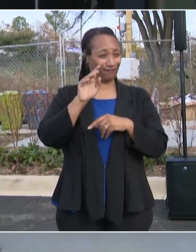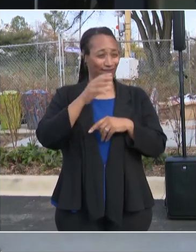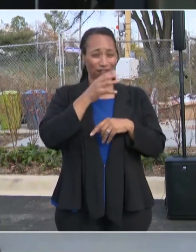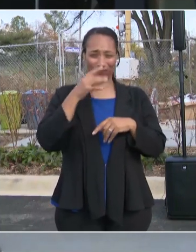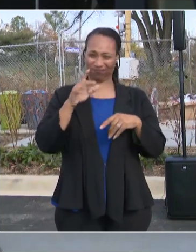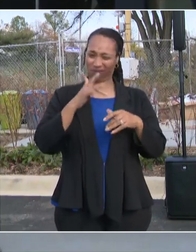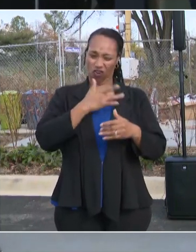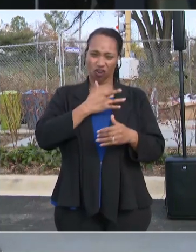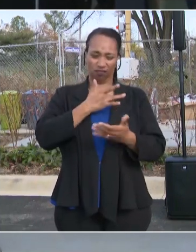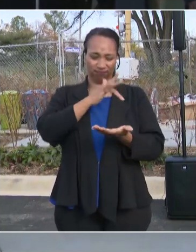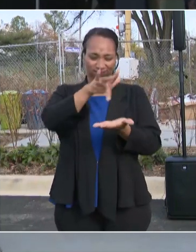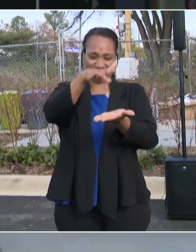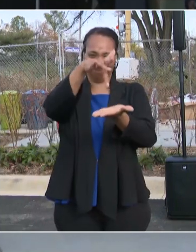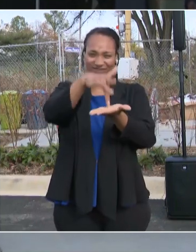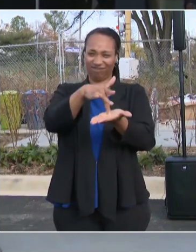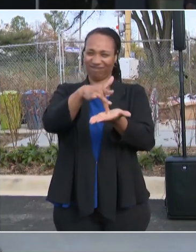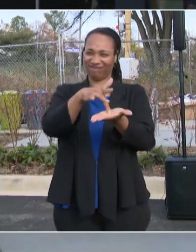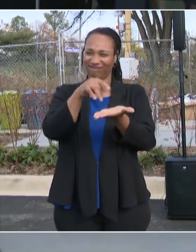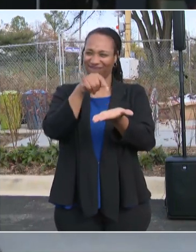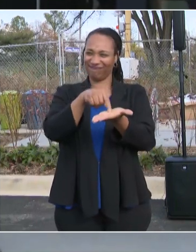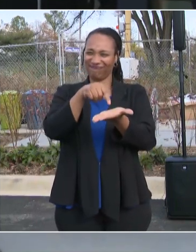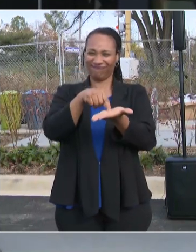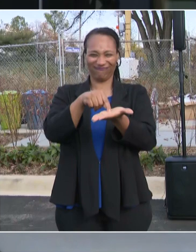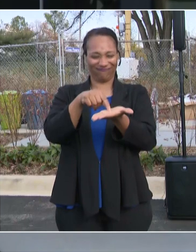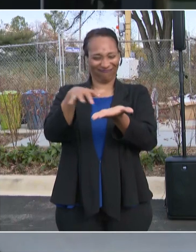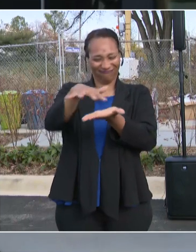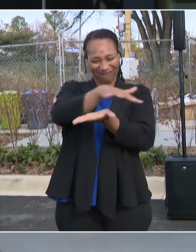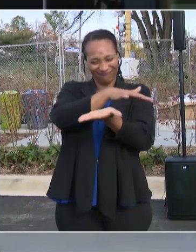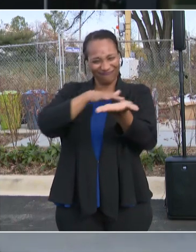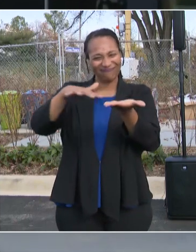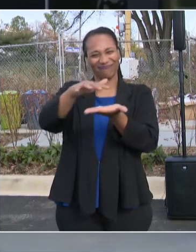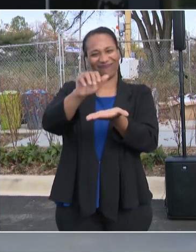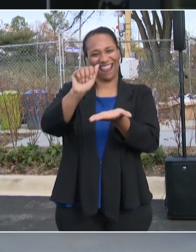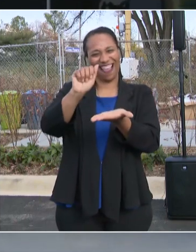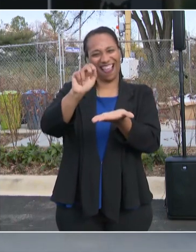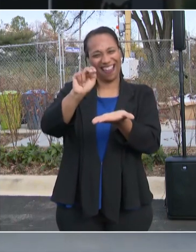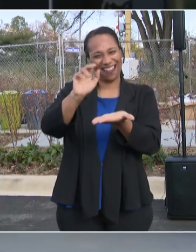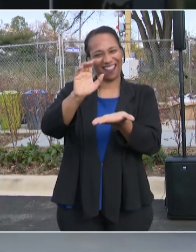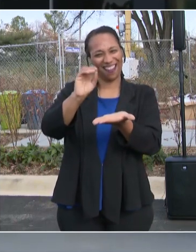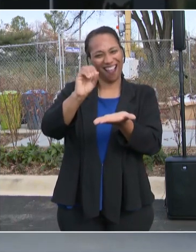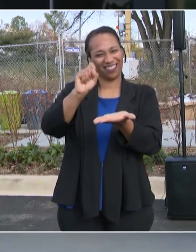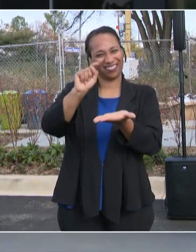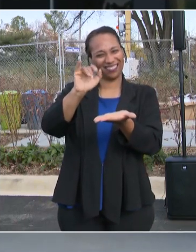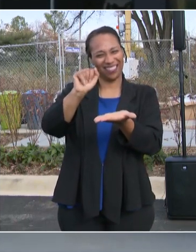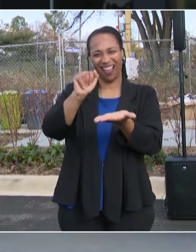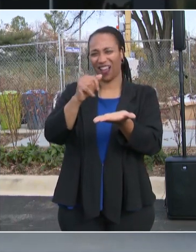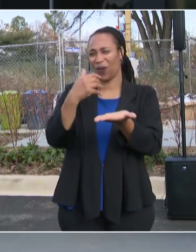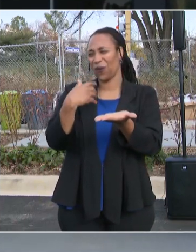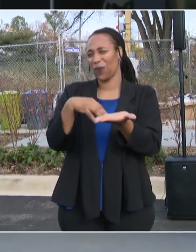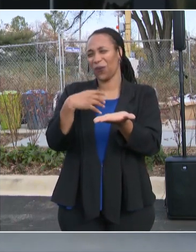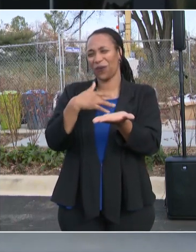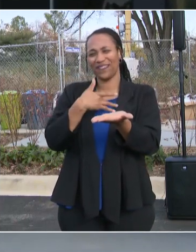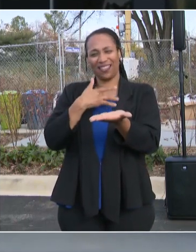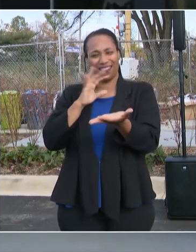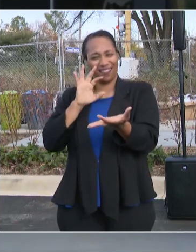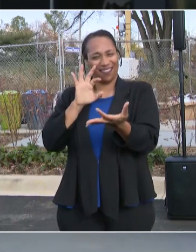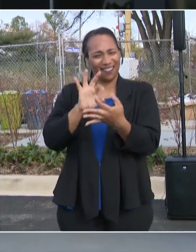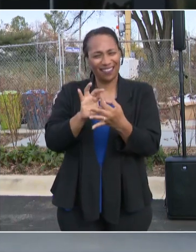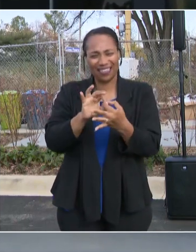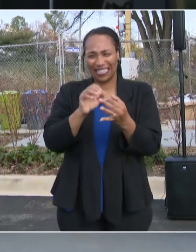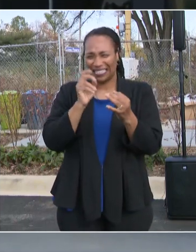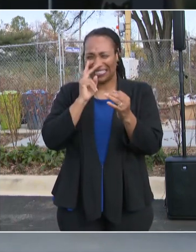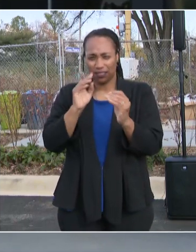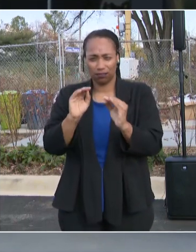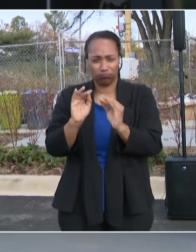it's always been that heartbeat. And it's so good to be here to be able to bring this community back and start to revitalize it the way that it should be represented.